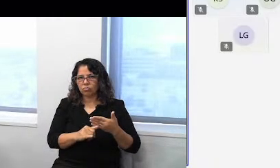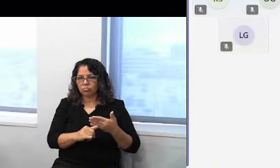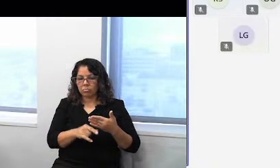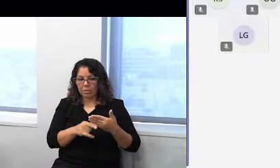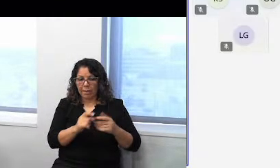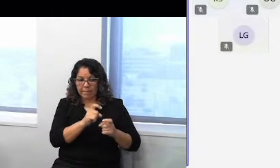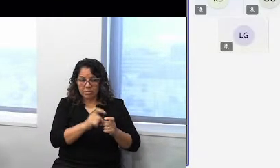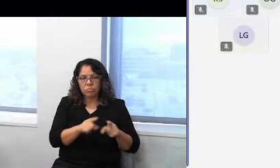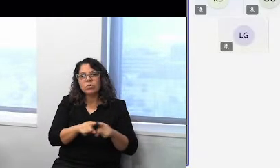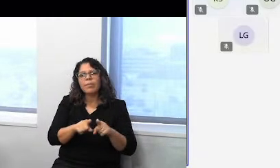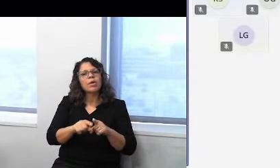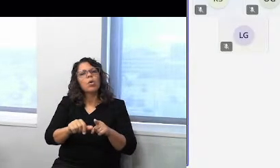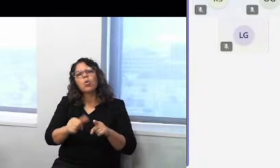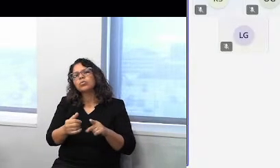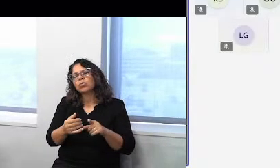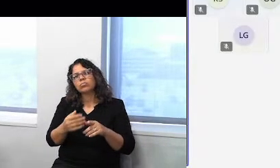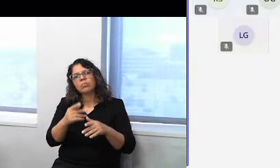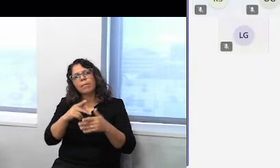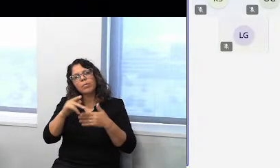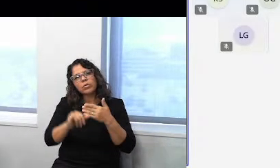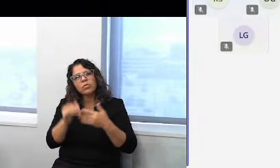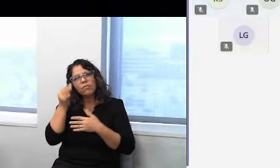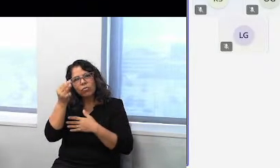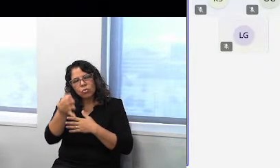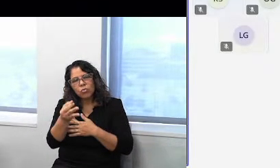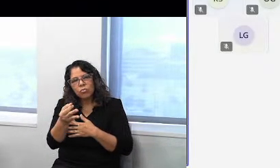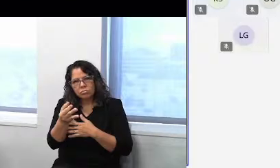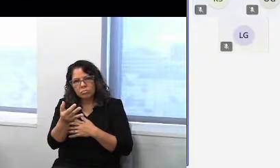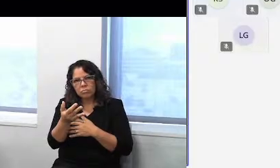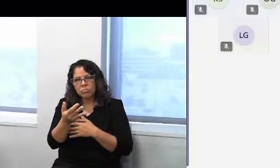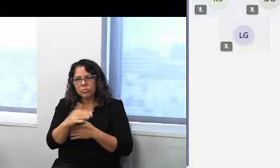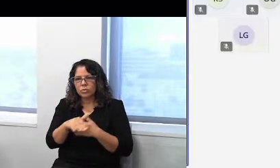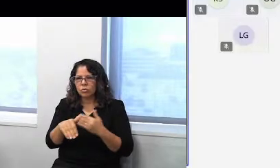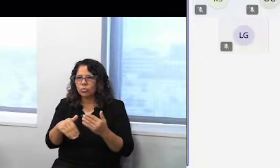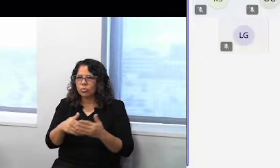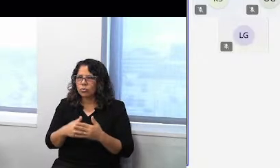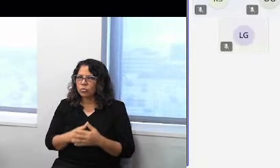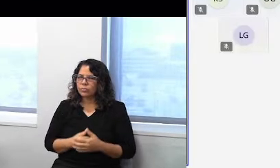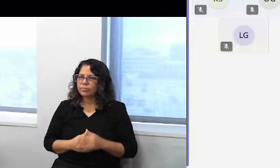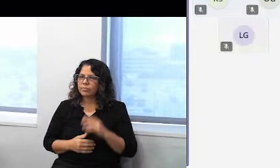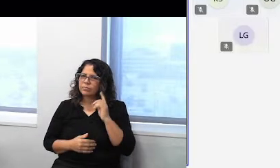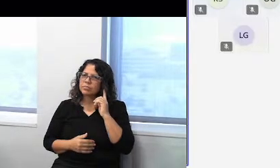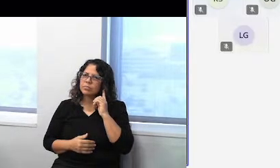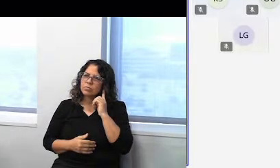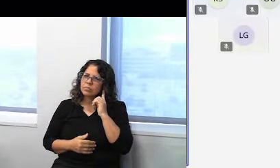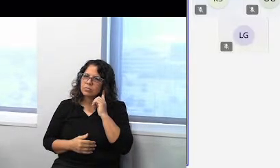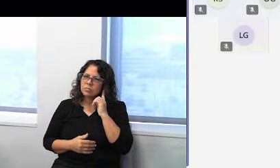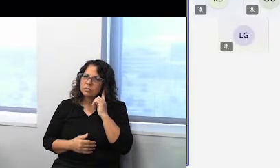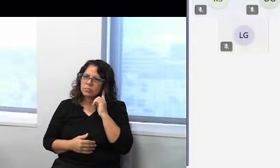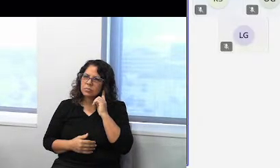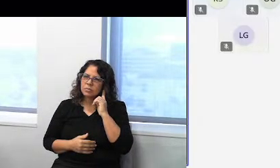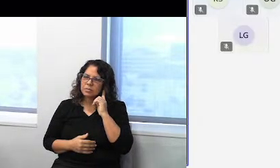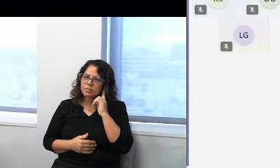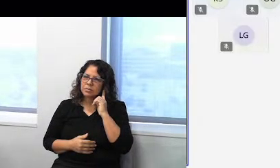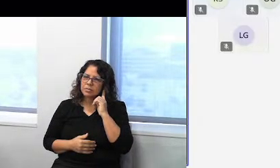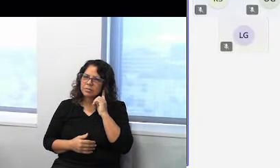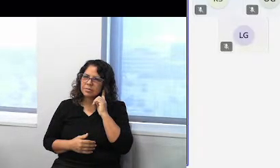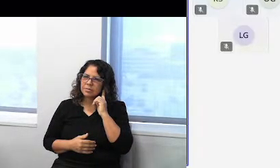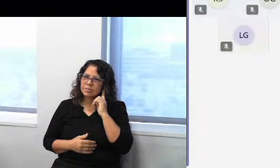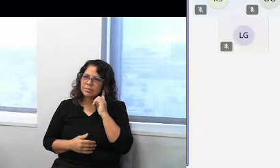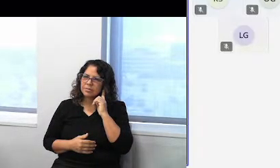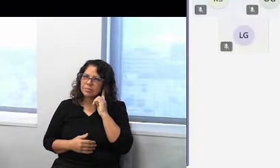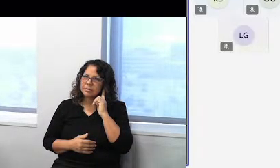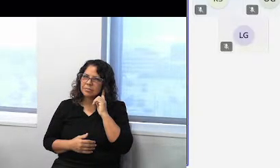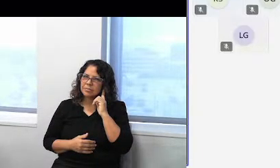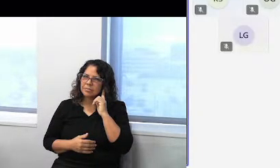saying some of the upgrades could sort of have dual purposes? That's correct. That's why I want to help make sure you understood. Okay. But you would agree that the